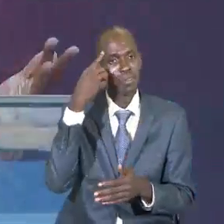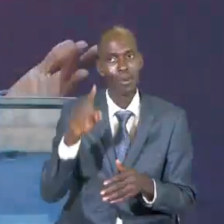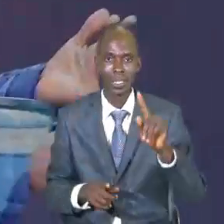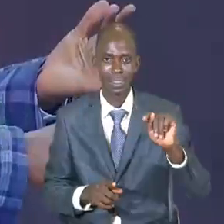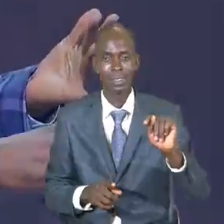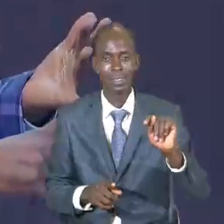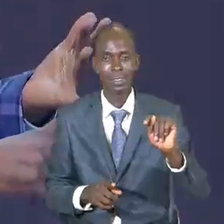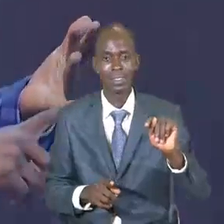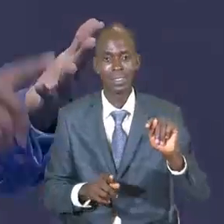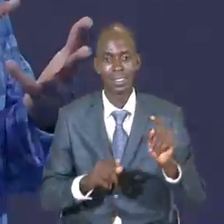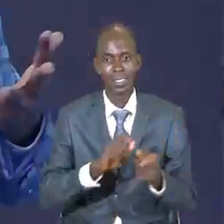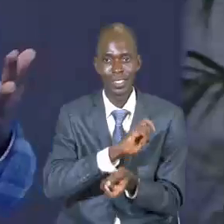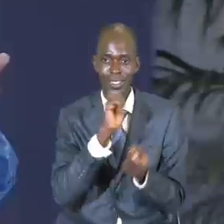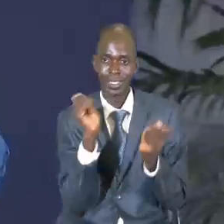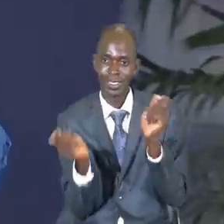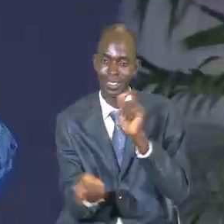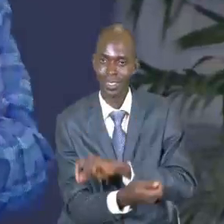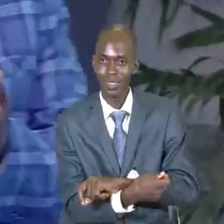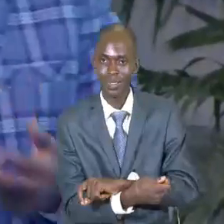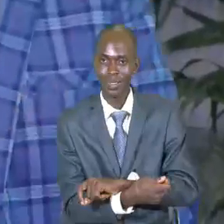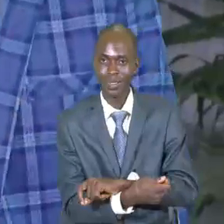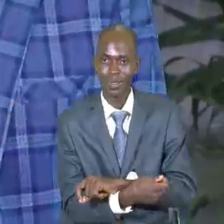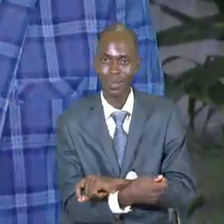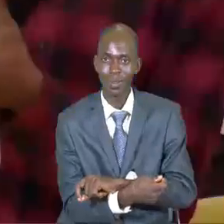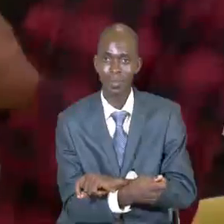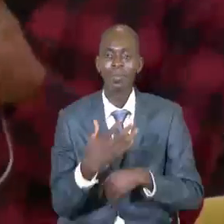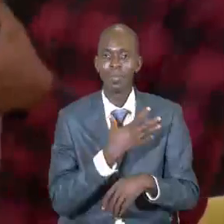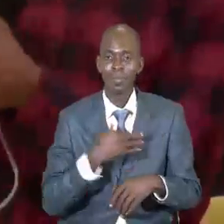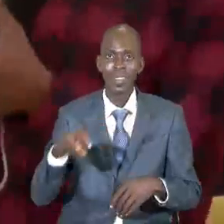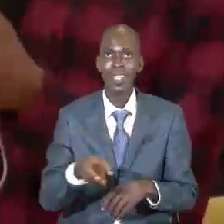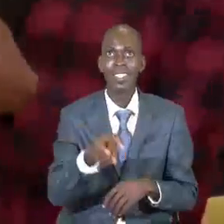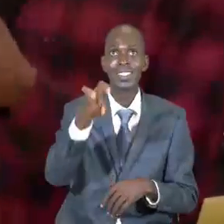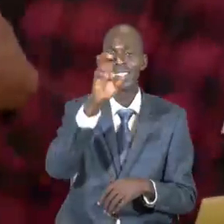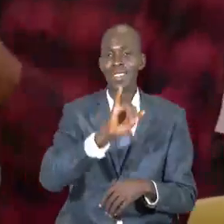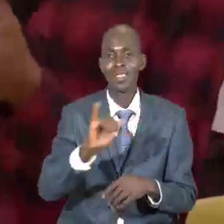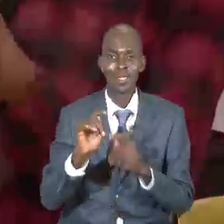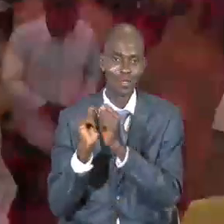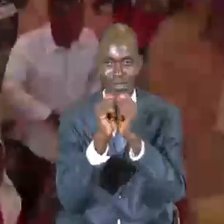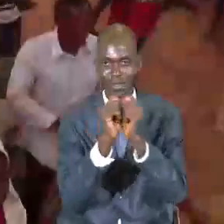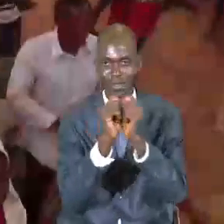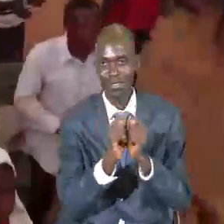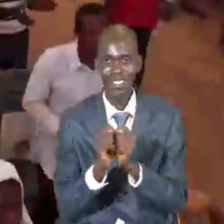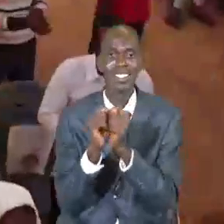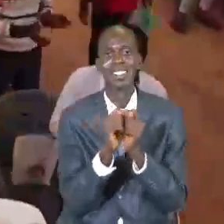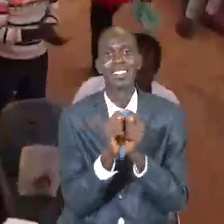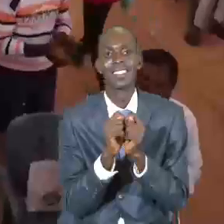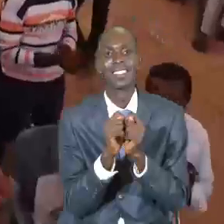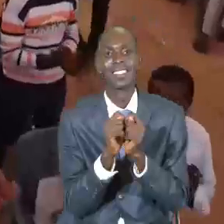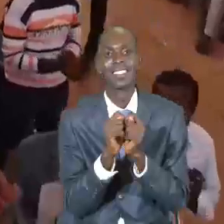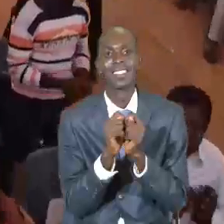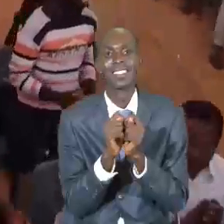Transformed and traveling together to impact the